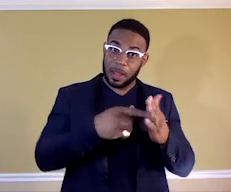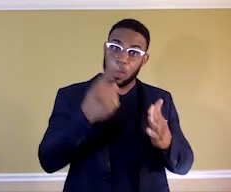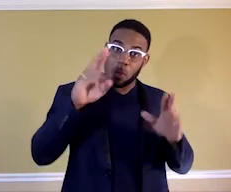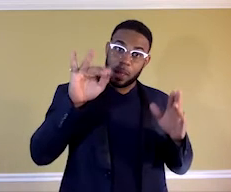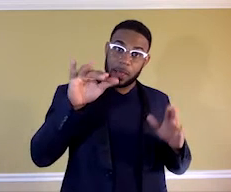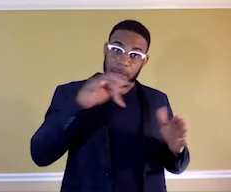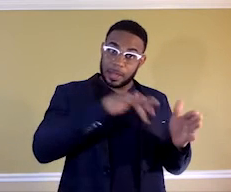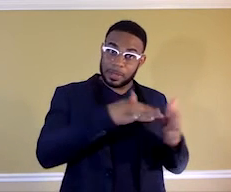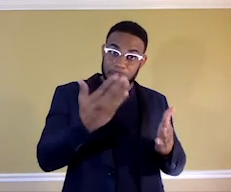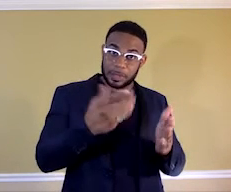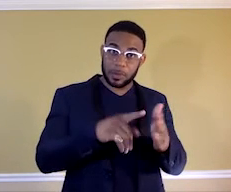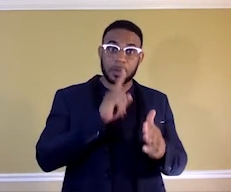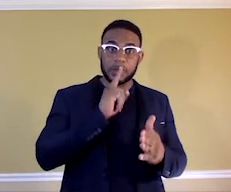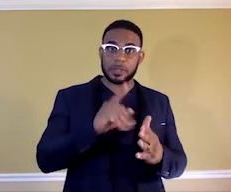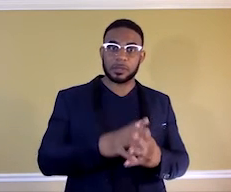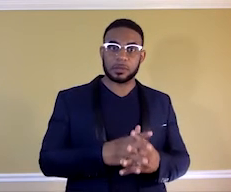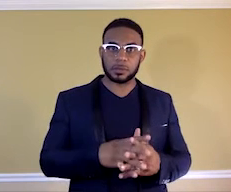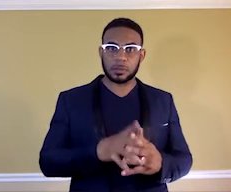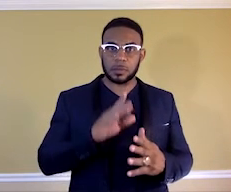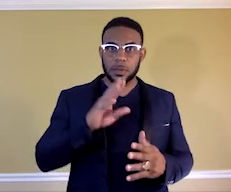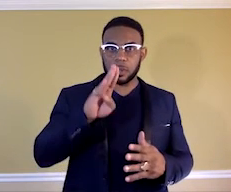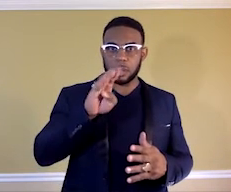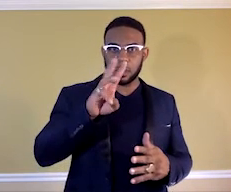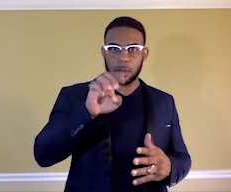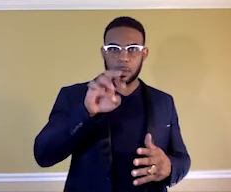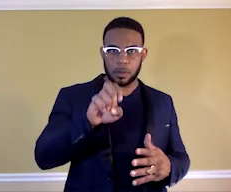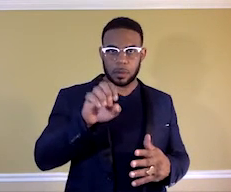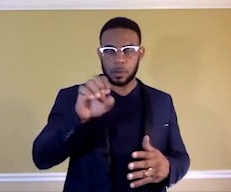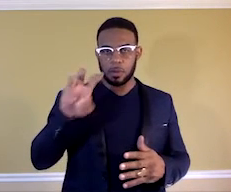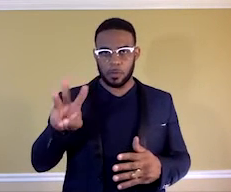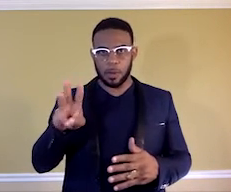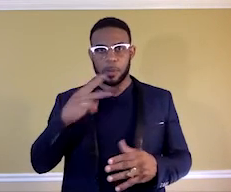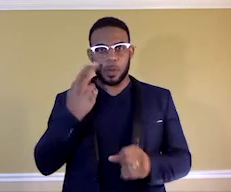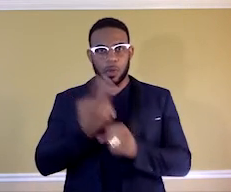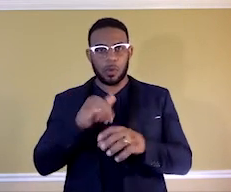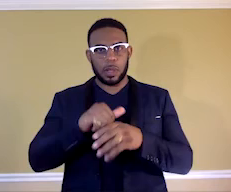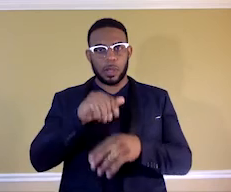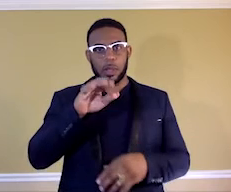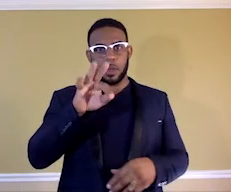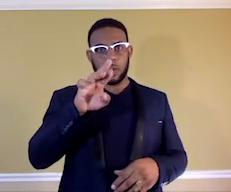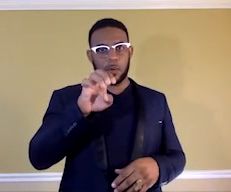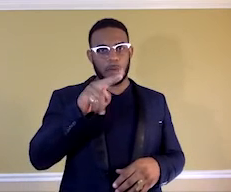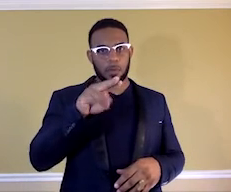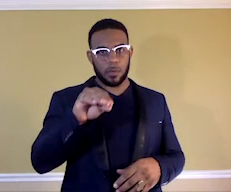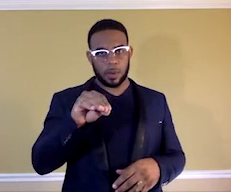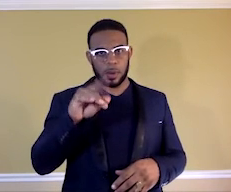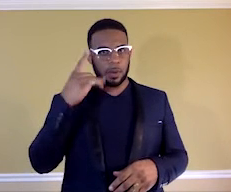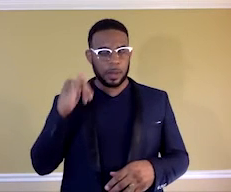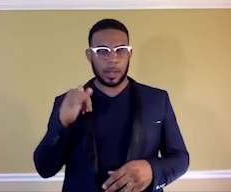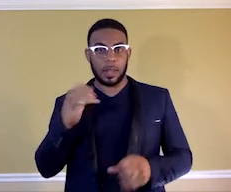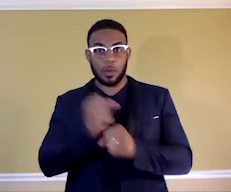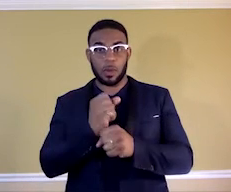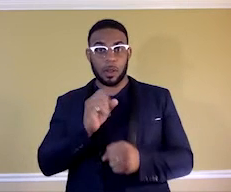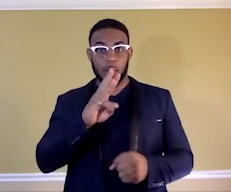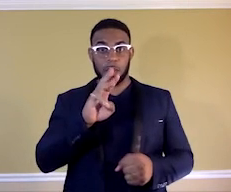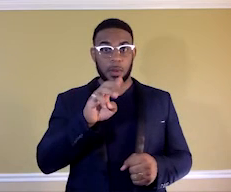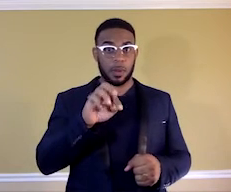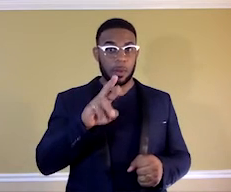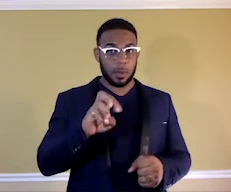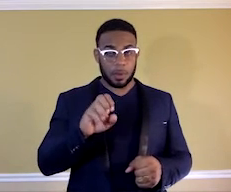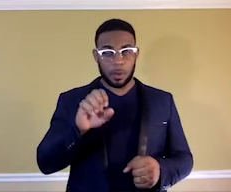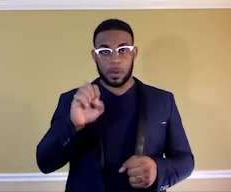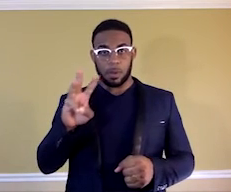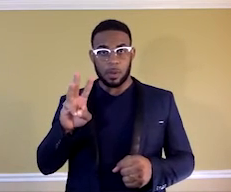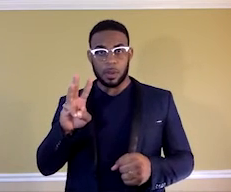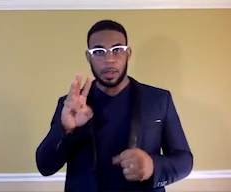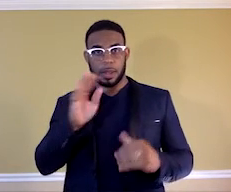case study here, which is Beware software being used in Fresno. So the creators of Beware software leveraged